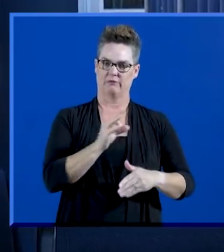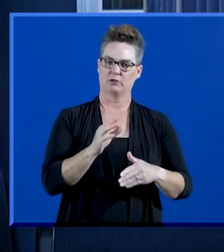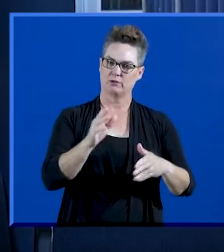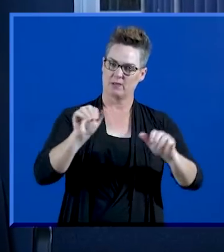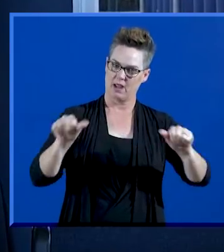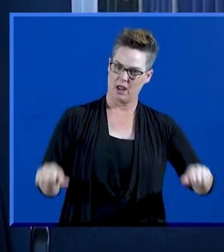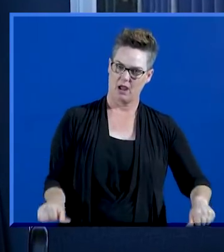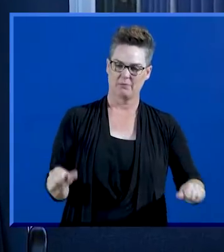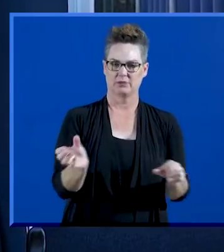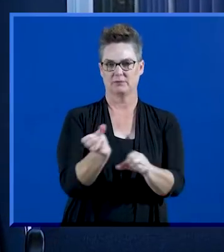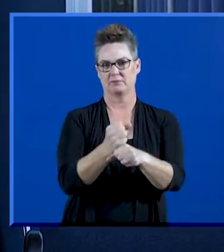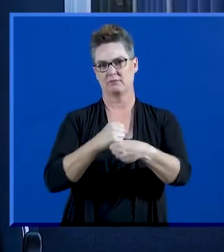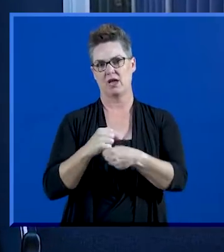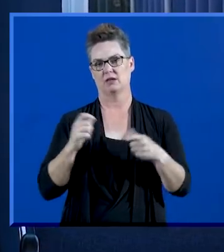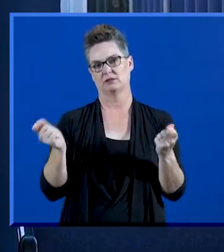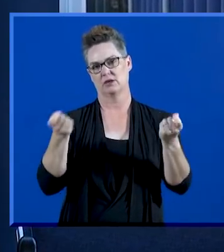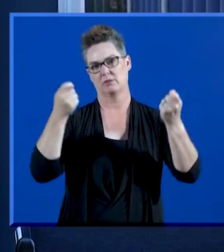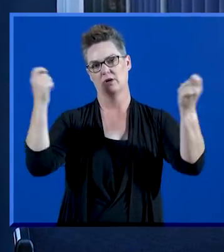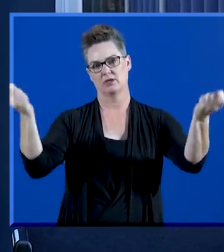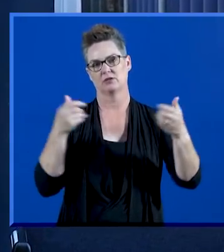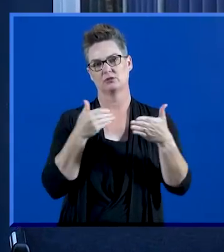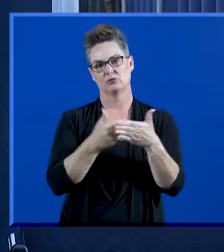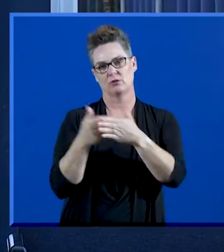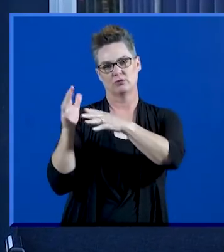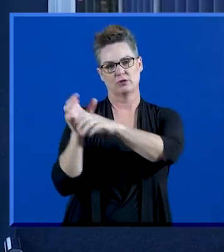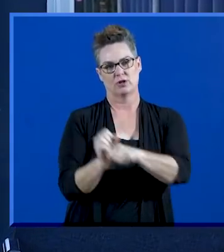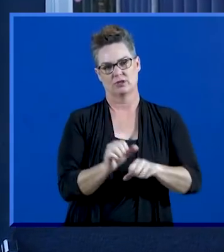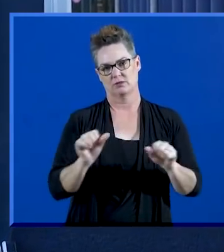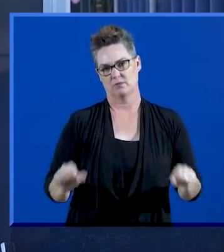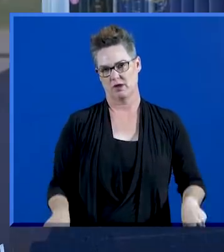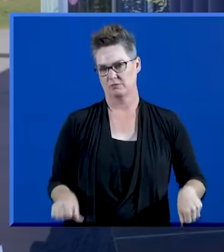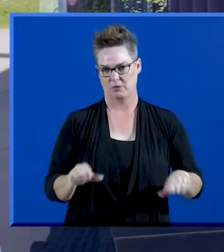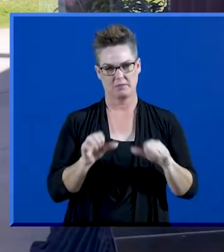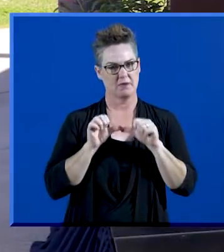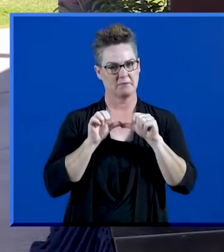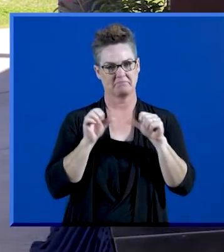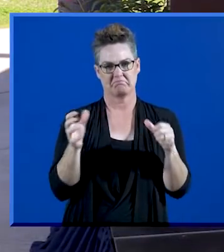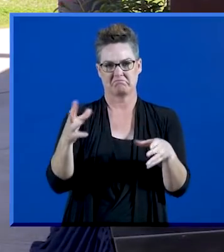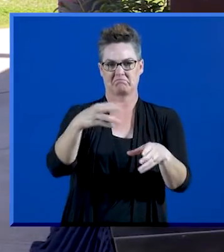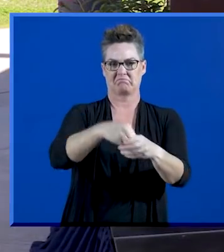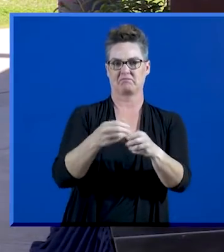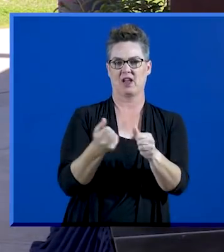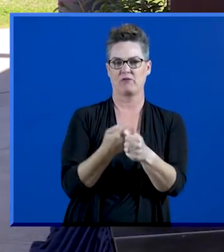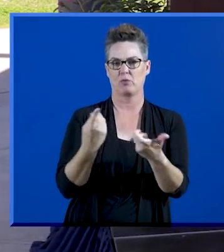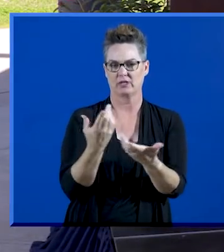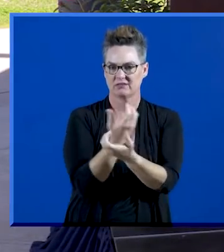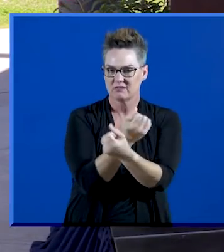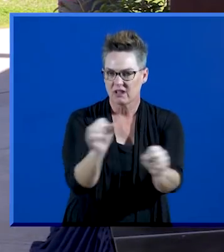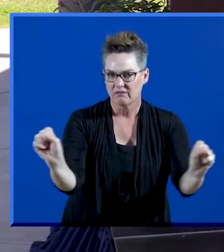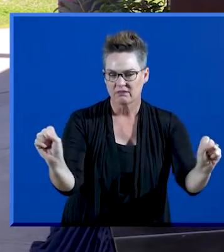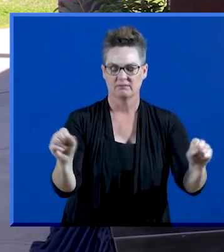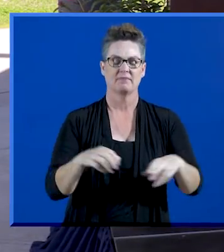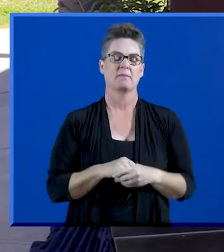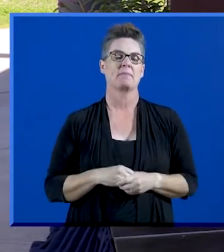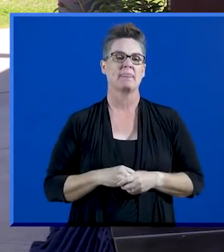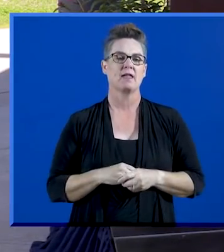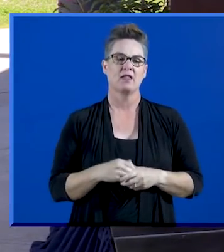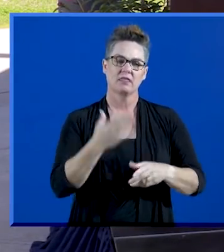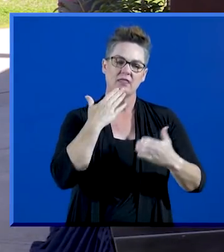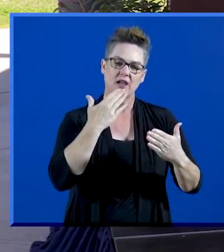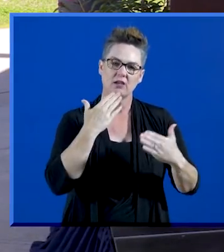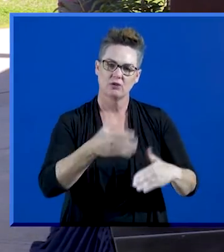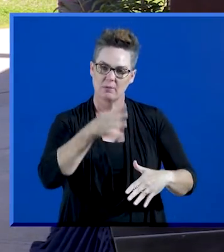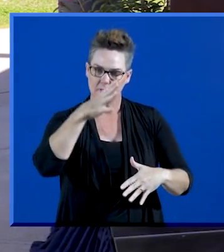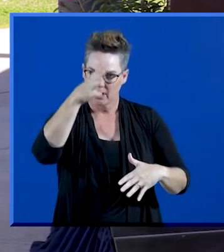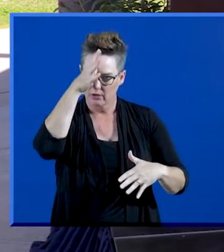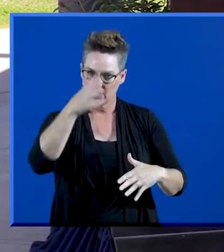who have enabled us to create a ceremony that is as close to tradition as possible, while maintaining the safety of everyone involved. Thank you